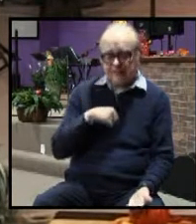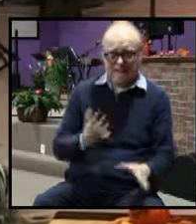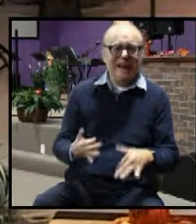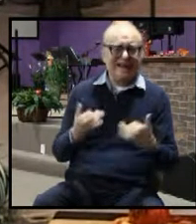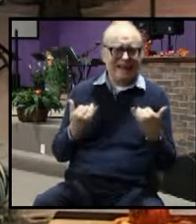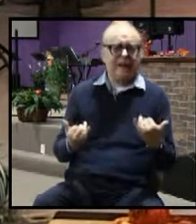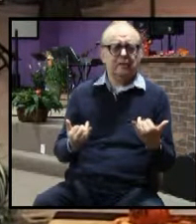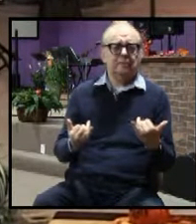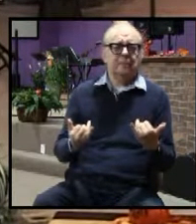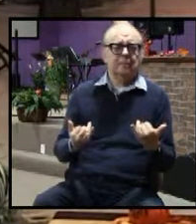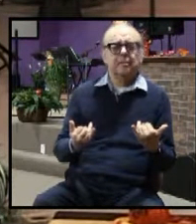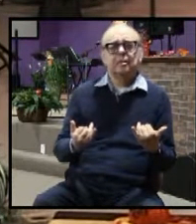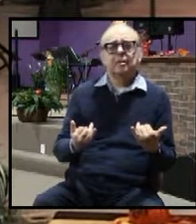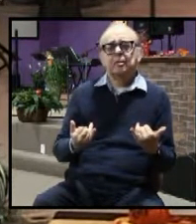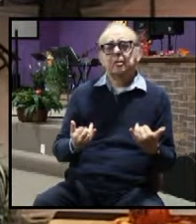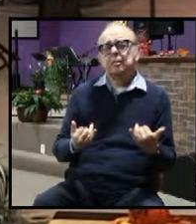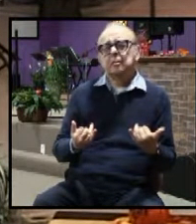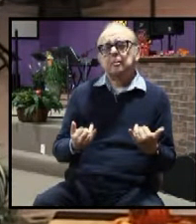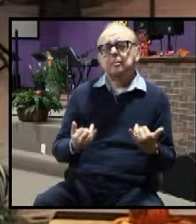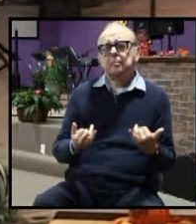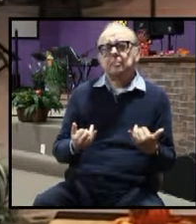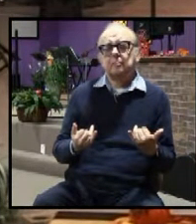If I was to die today,